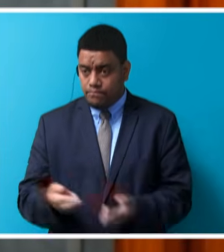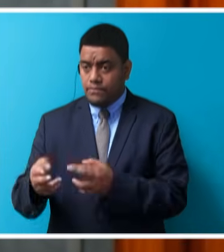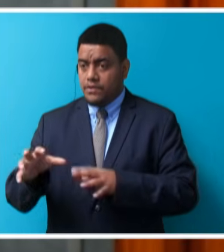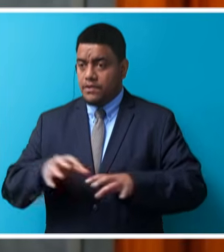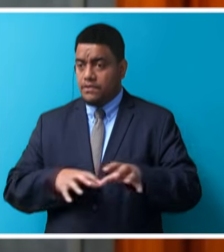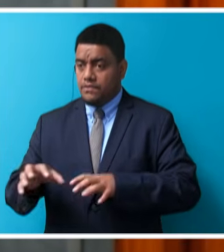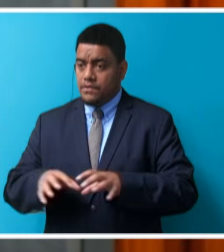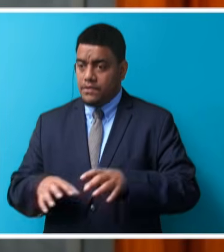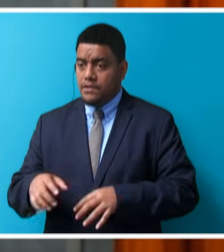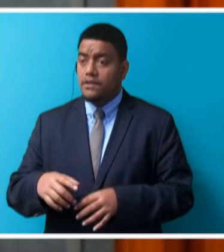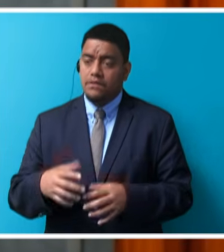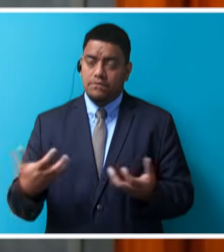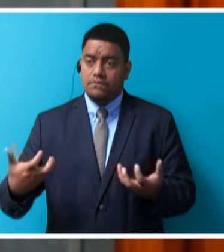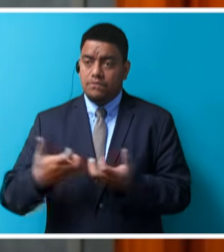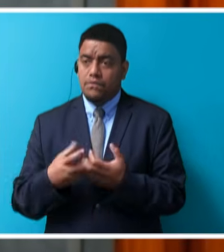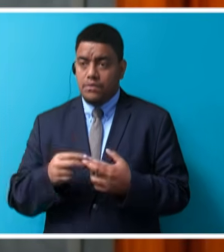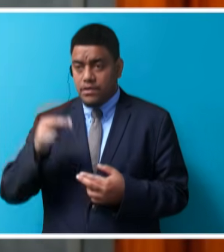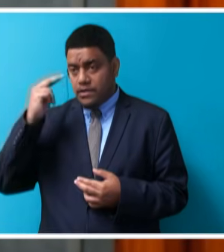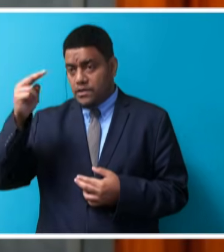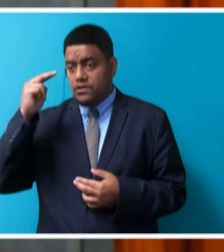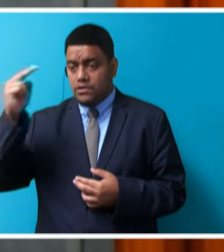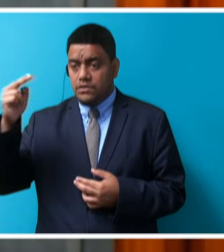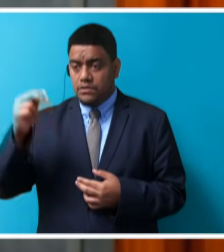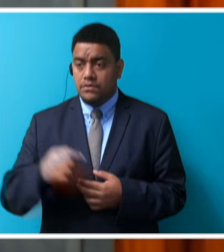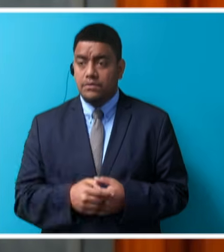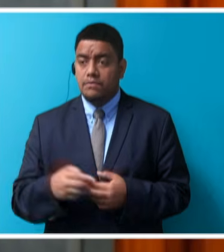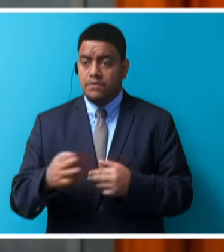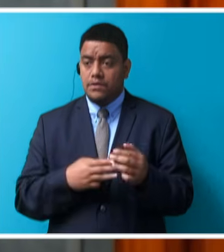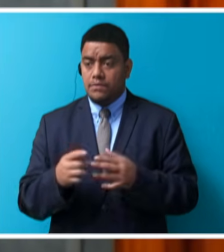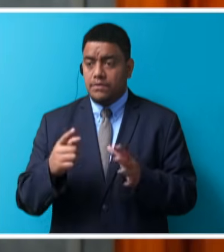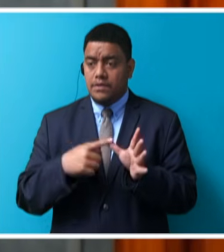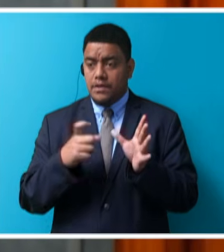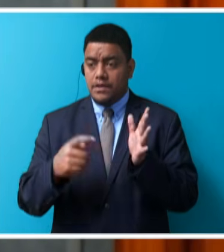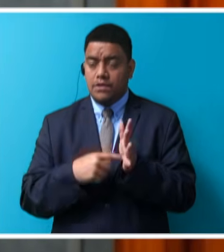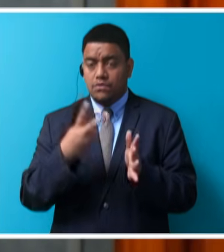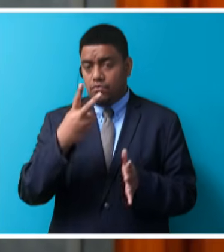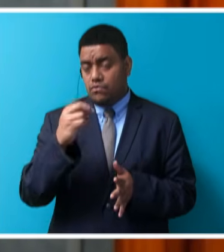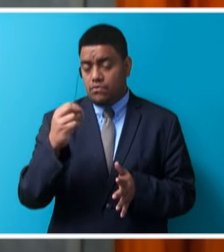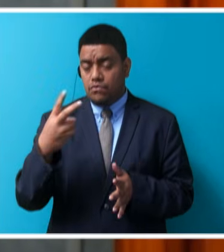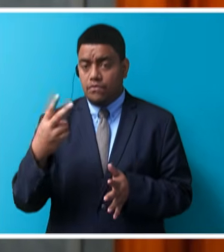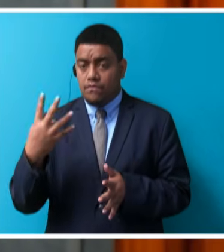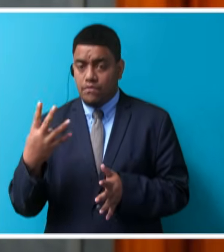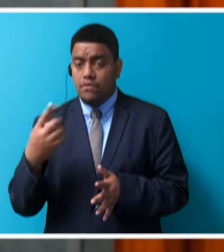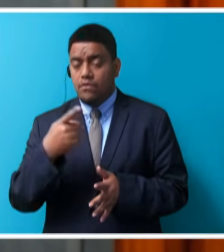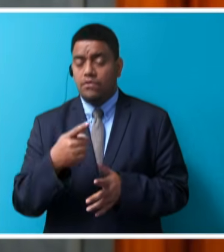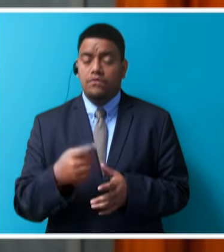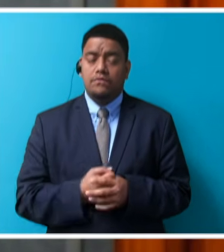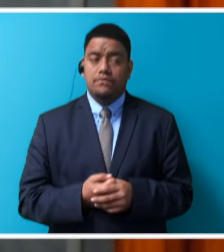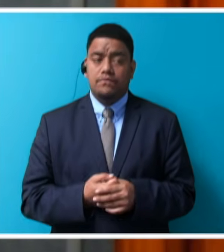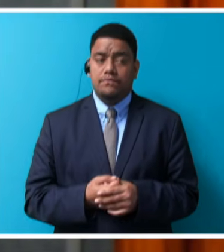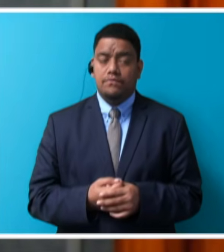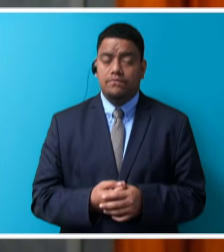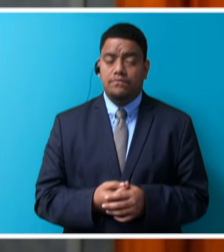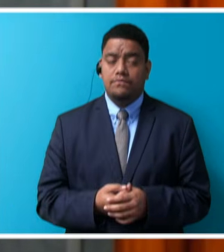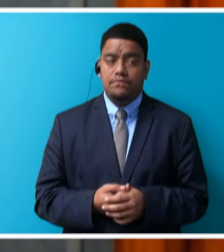activities in accordance with the National Disaster Risk Management Act of 2024 and the National Disaster Risk Reduction